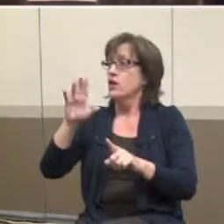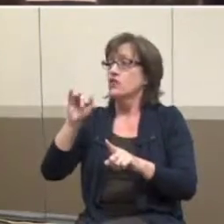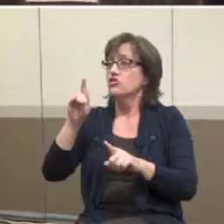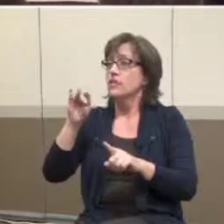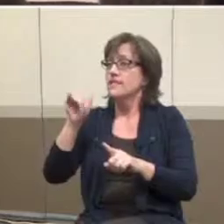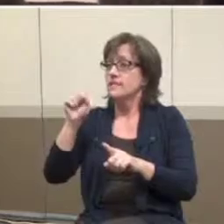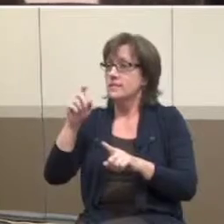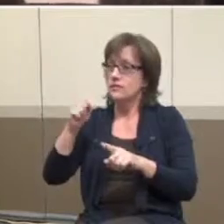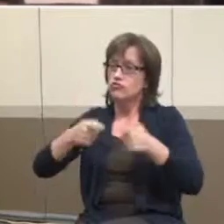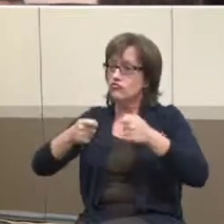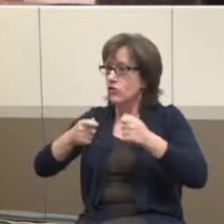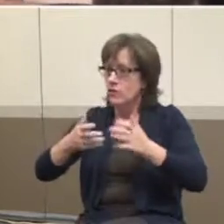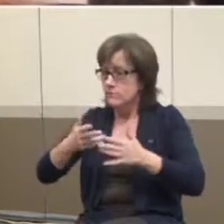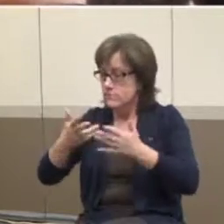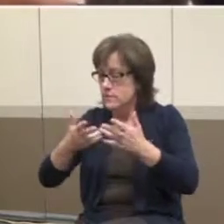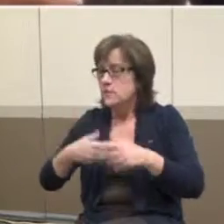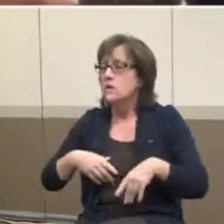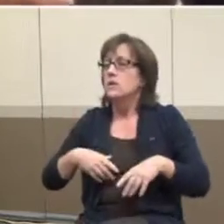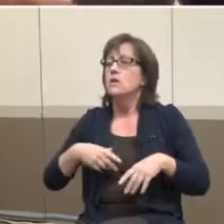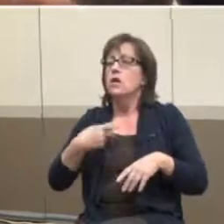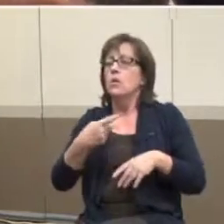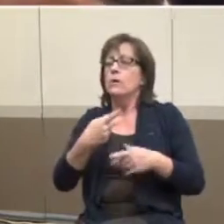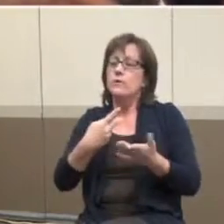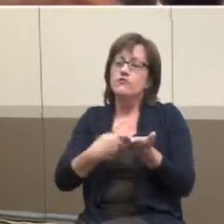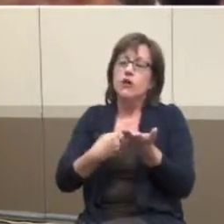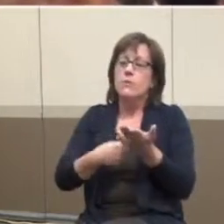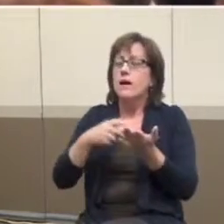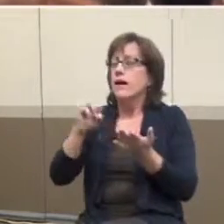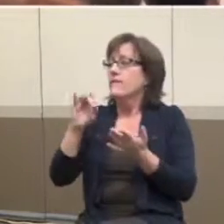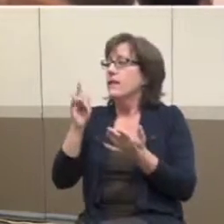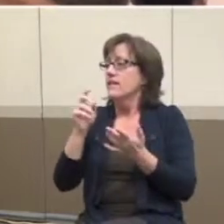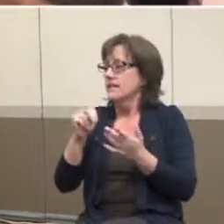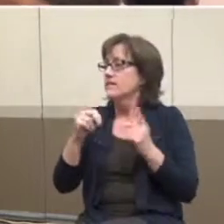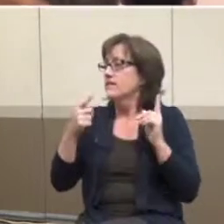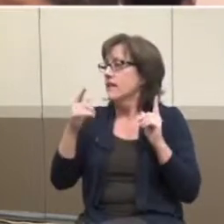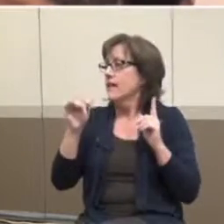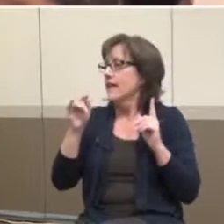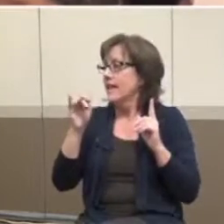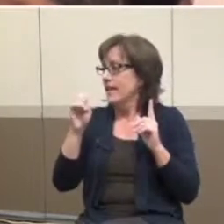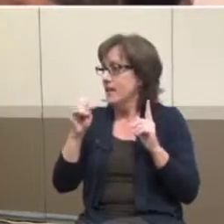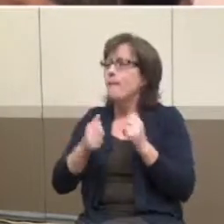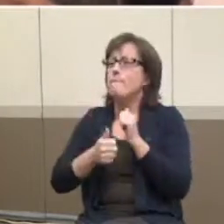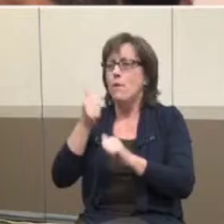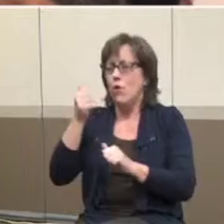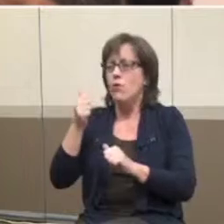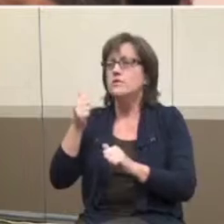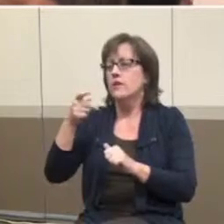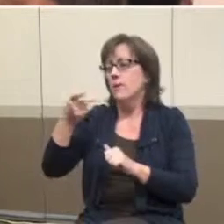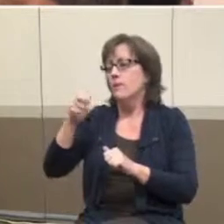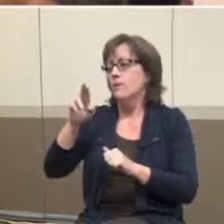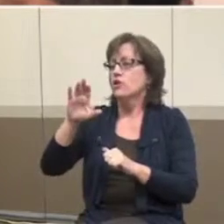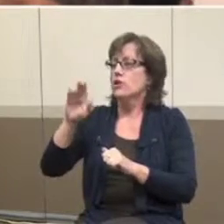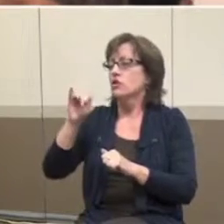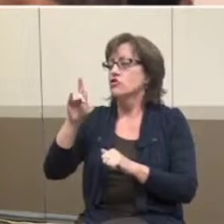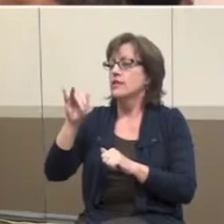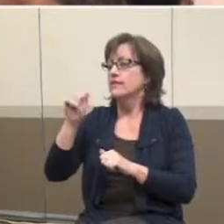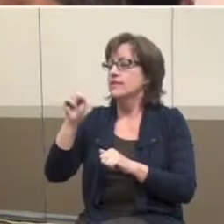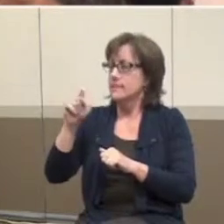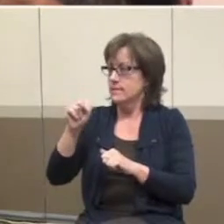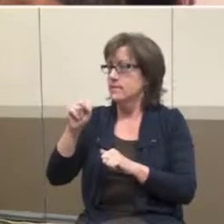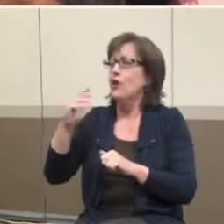about Evelyn Glennie, and most percussionists know her. She's very famous within the